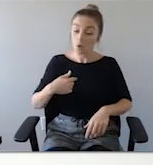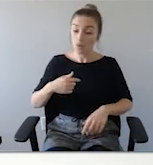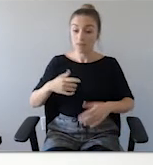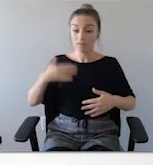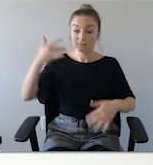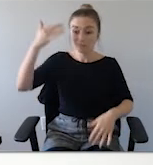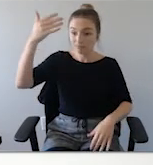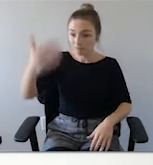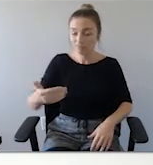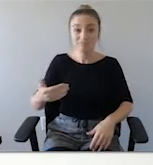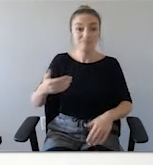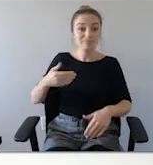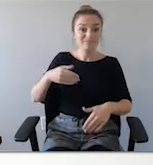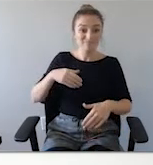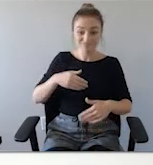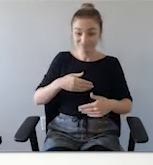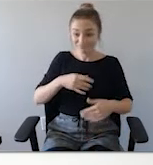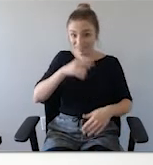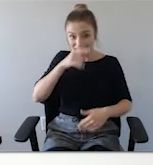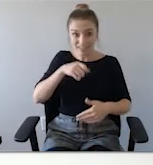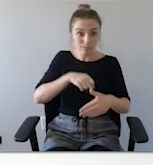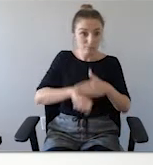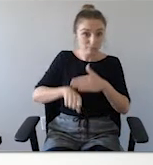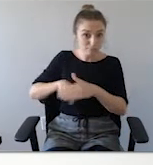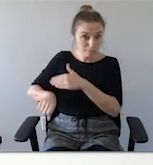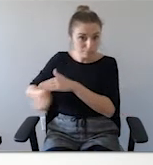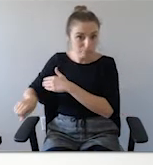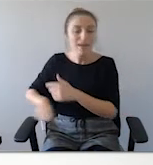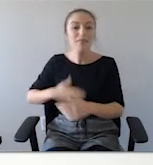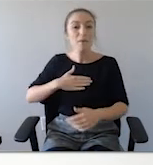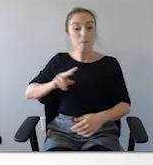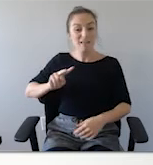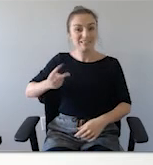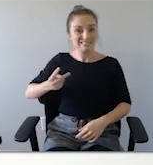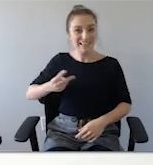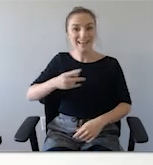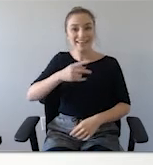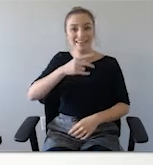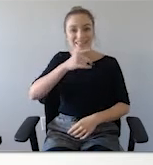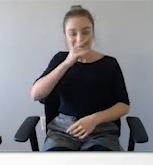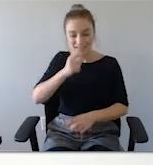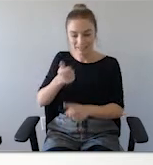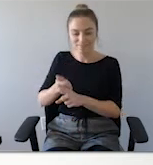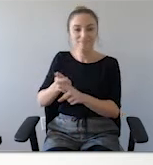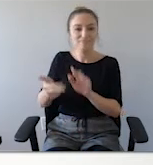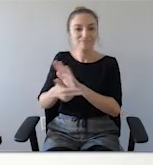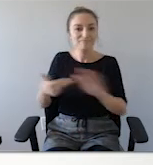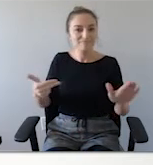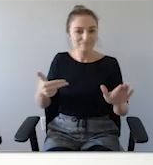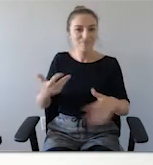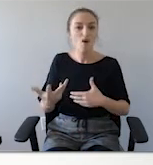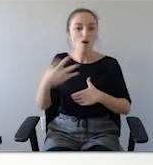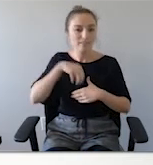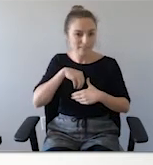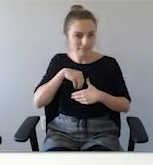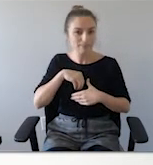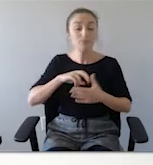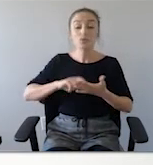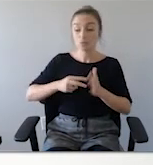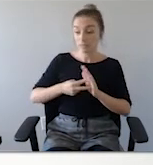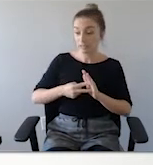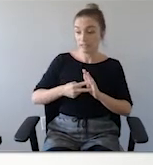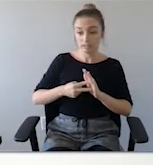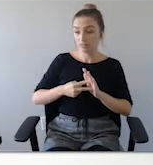do. And then my second son was diagnosed. And then, like many of you, I'm sure, I had to advocate for